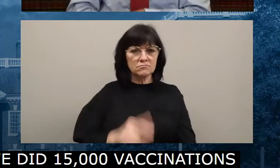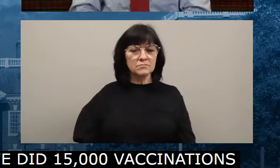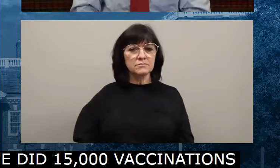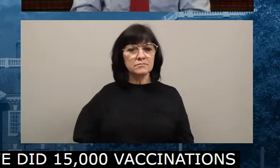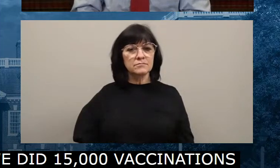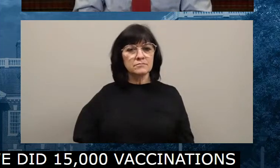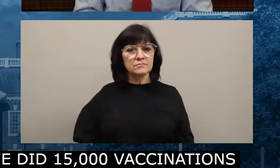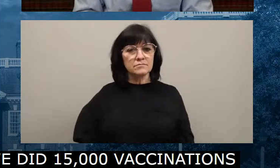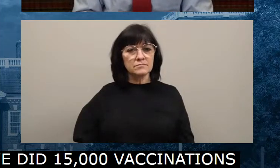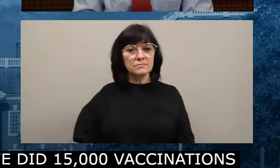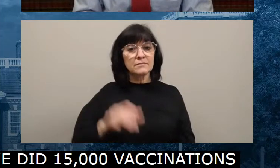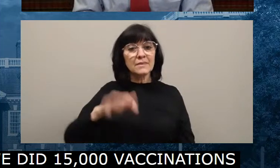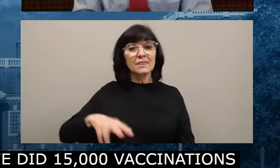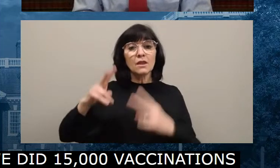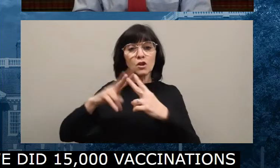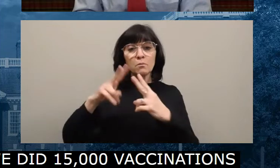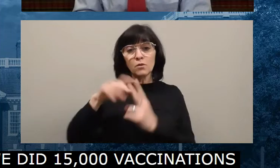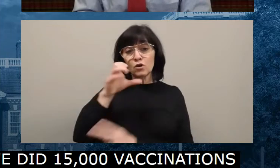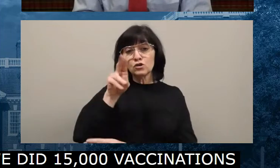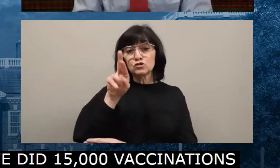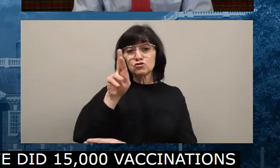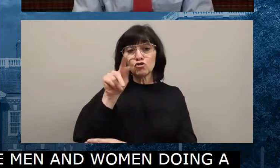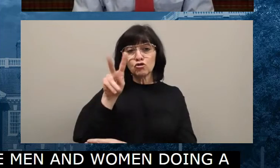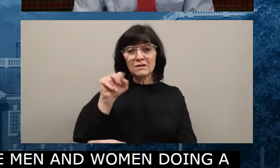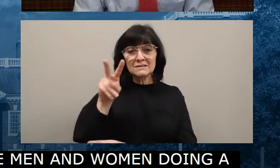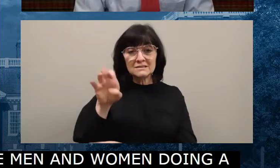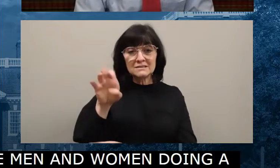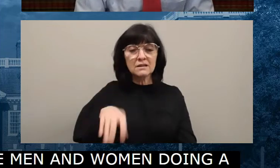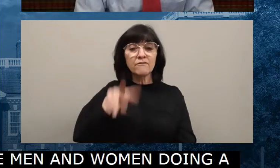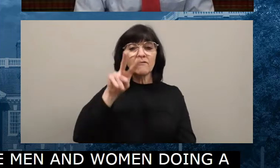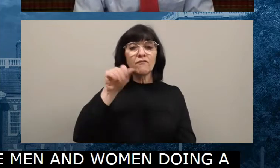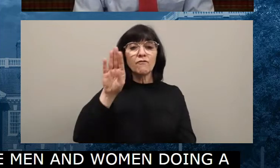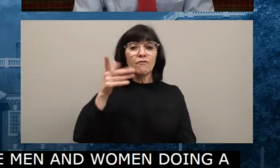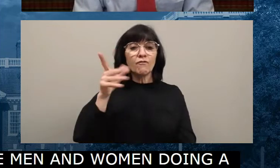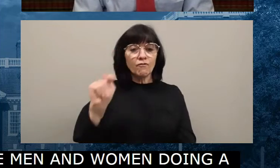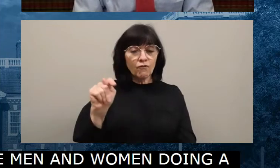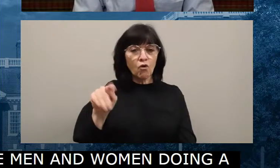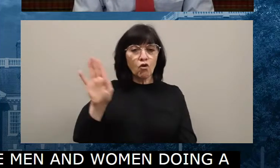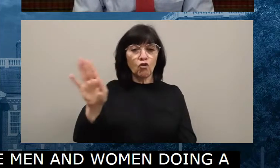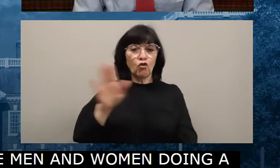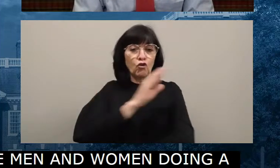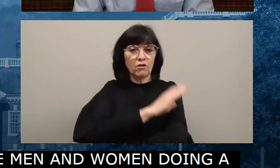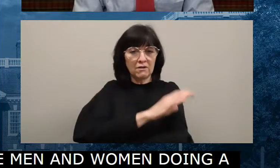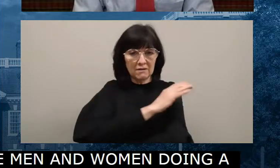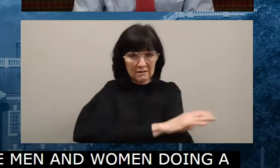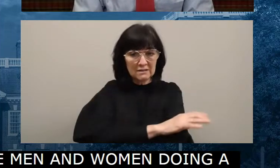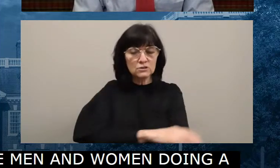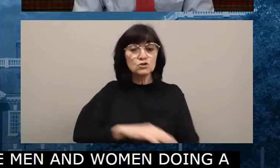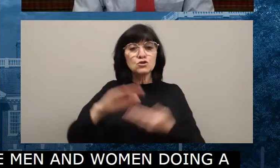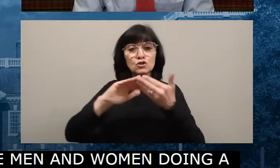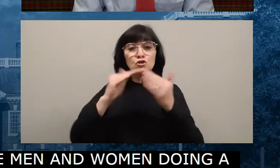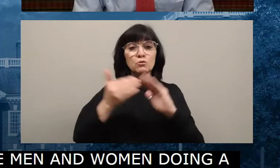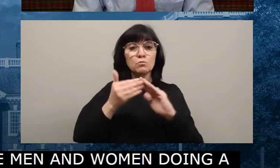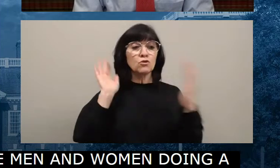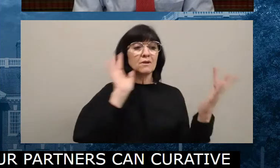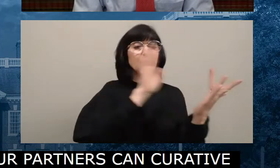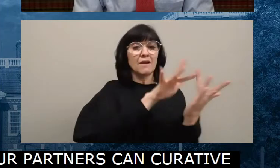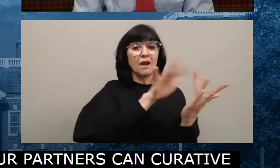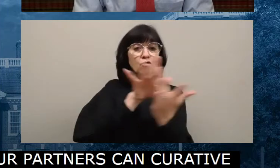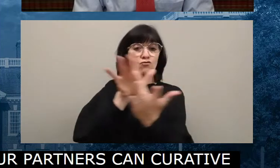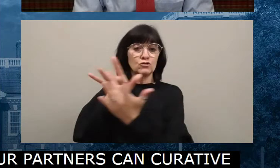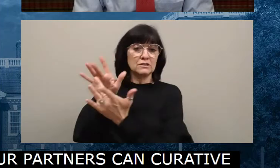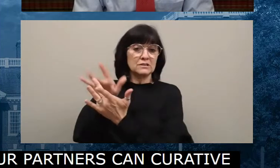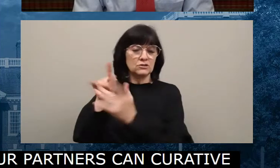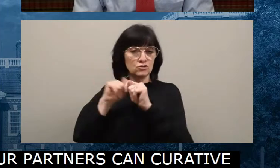partners at Curative and Vault for the clinics that they're running, our community outreach team and